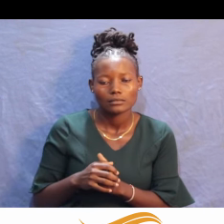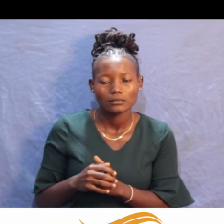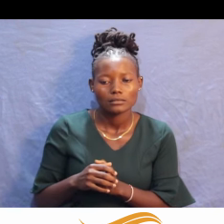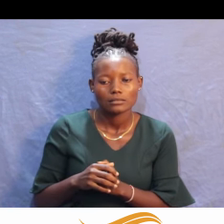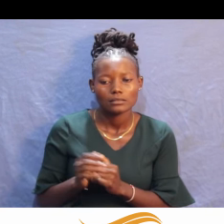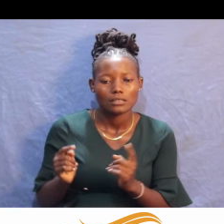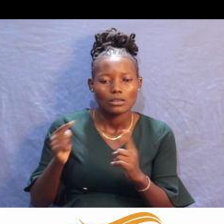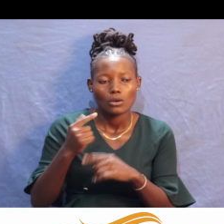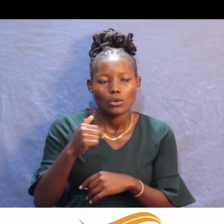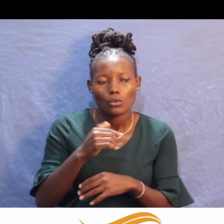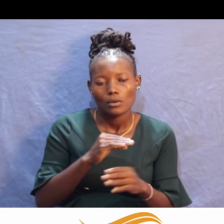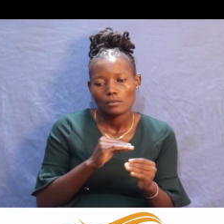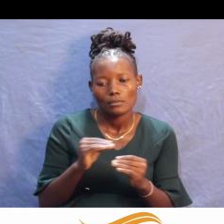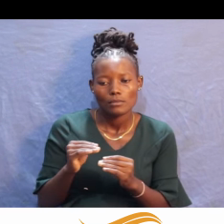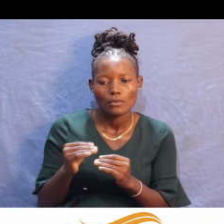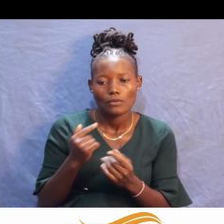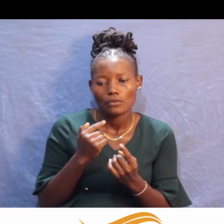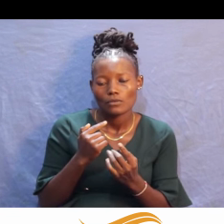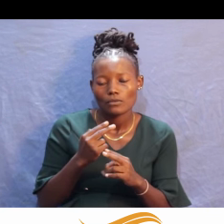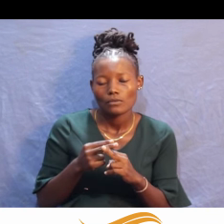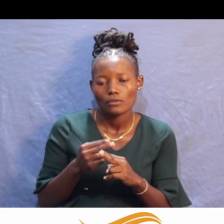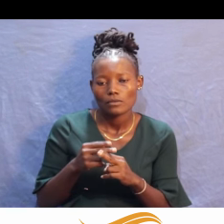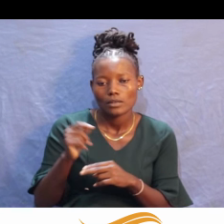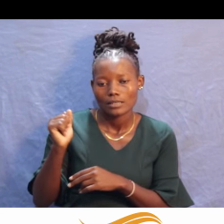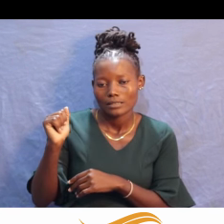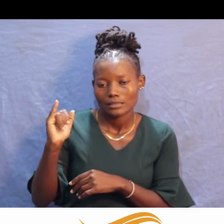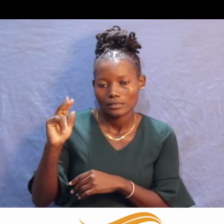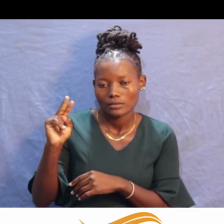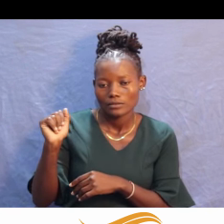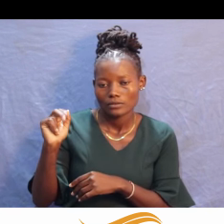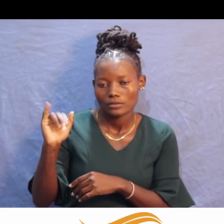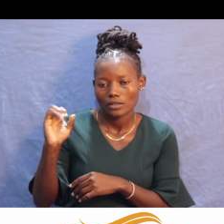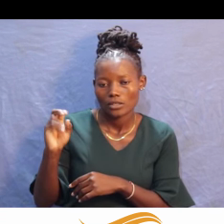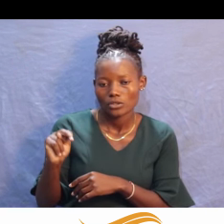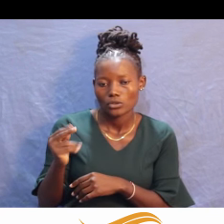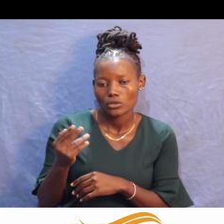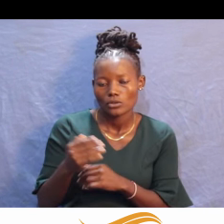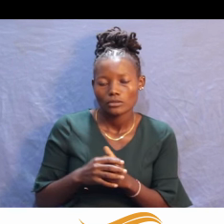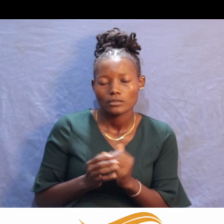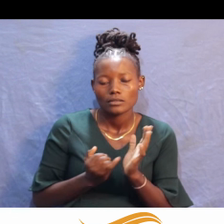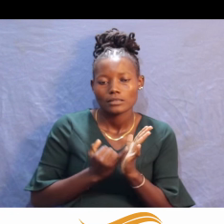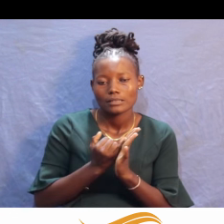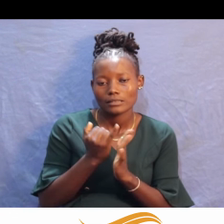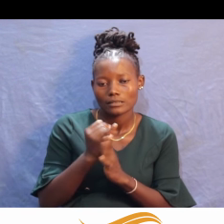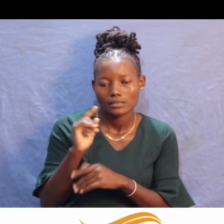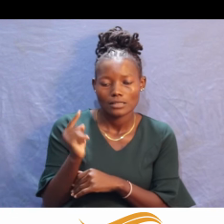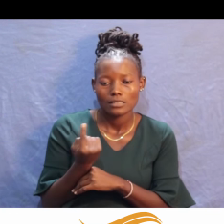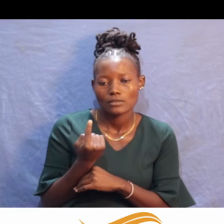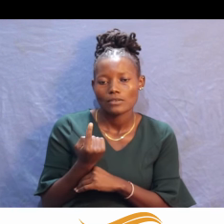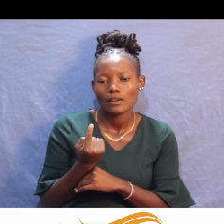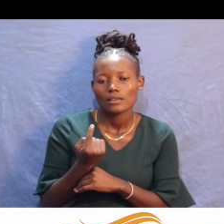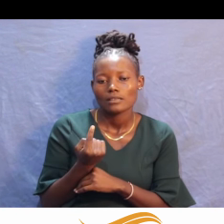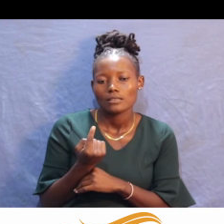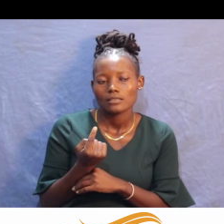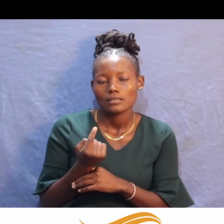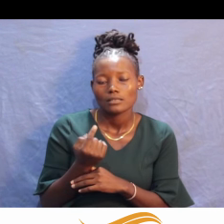move per breath is called tidal volume. It's right here. It increases first, and the